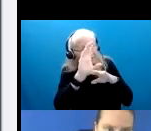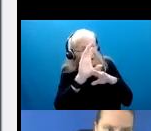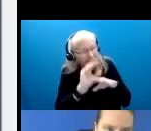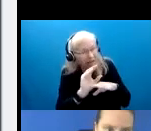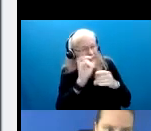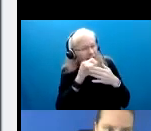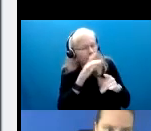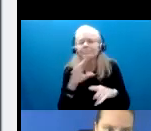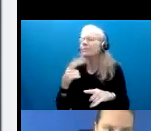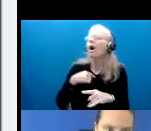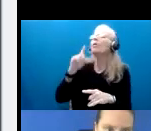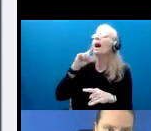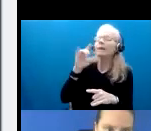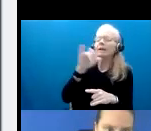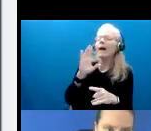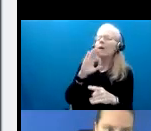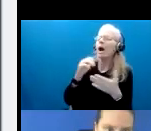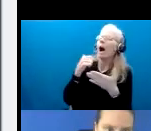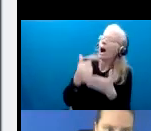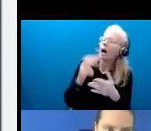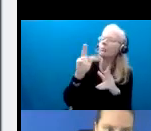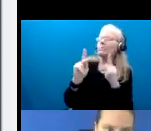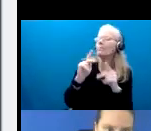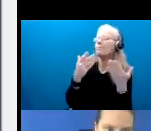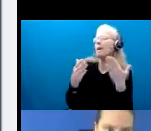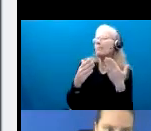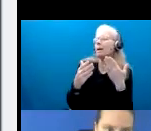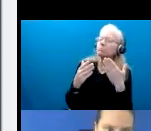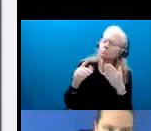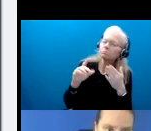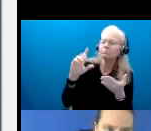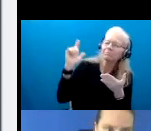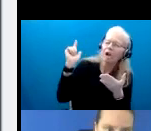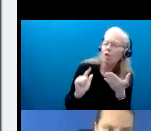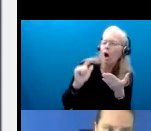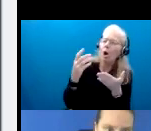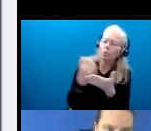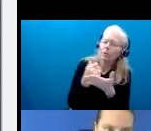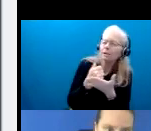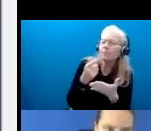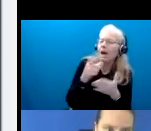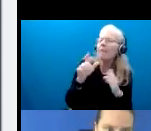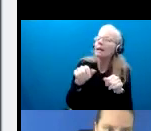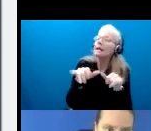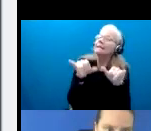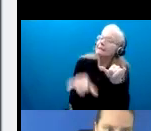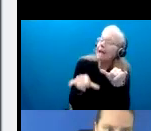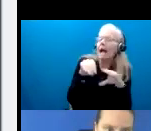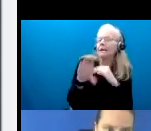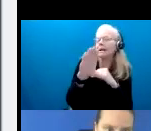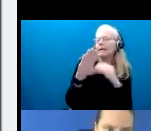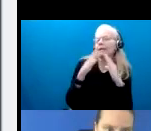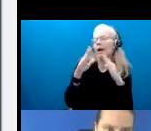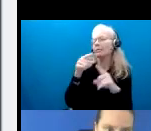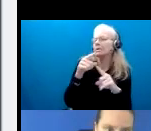in housing that maybe have lower income to keep them in their homes longer, so that it's helping them keep their home weatherized